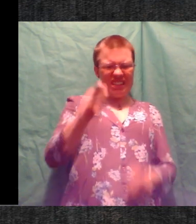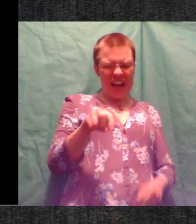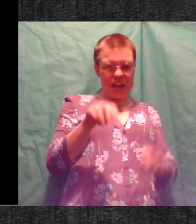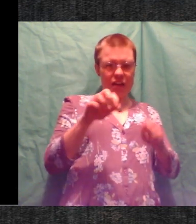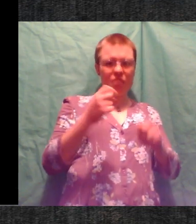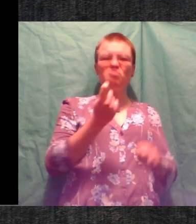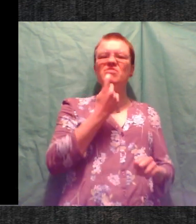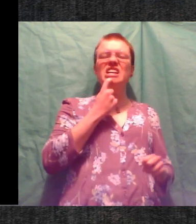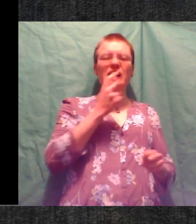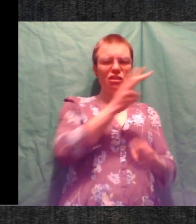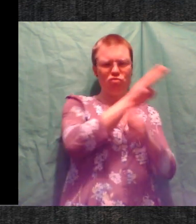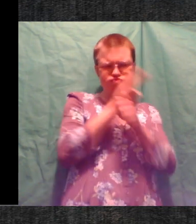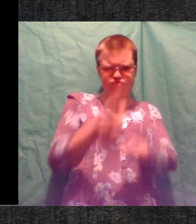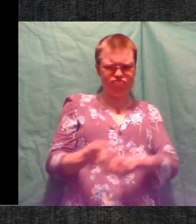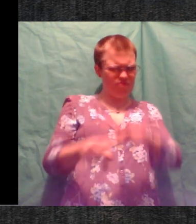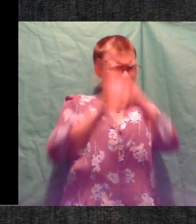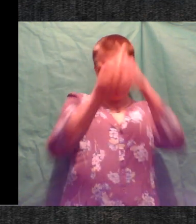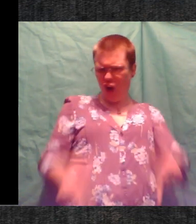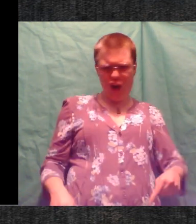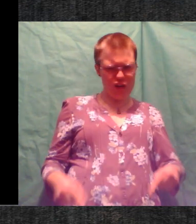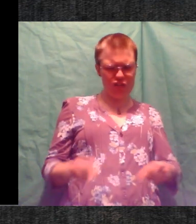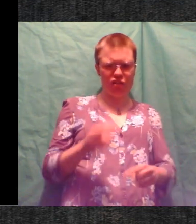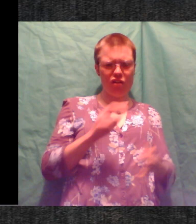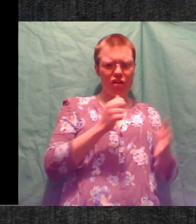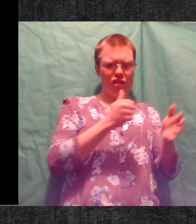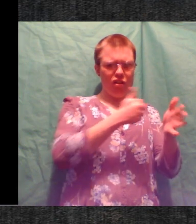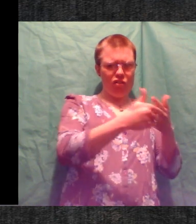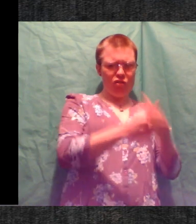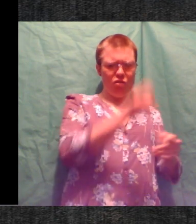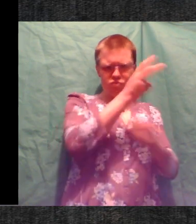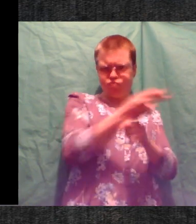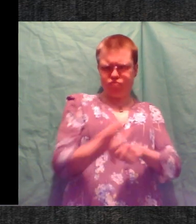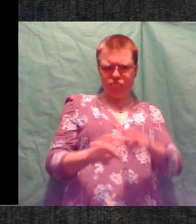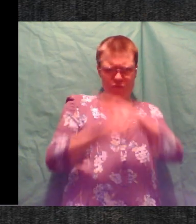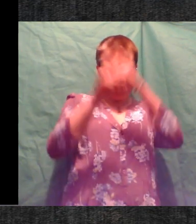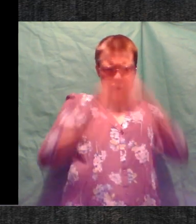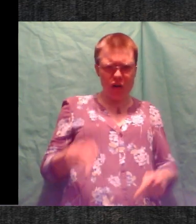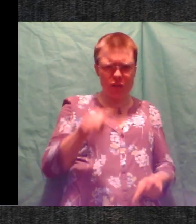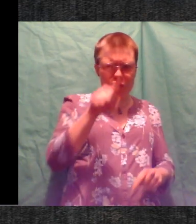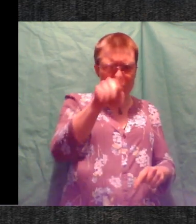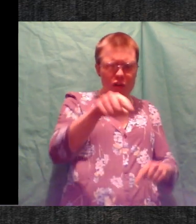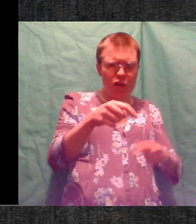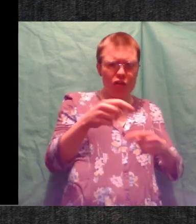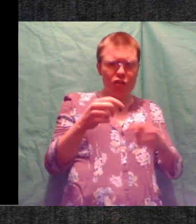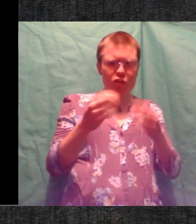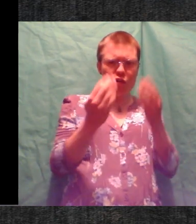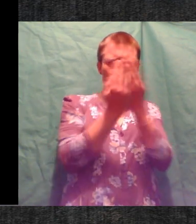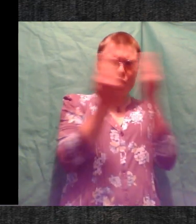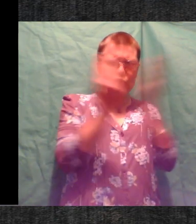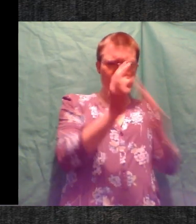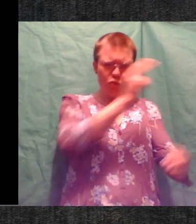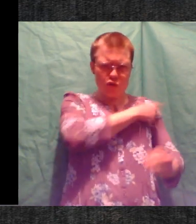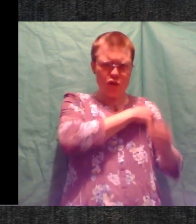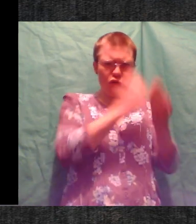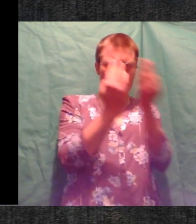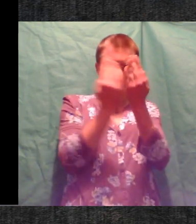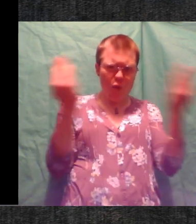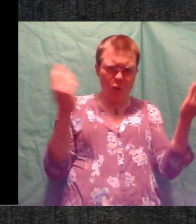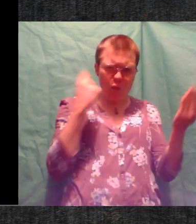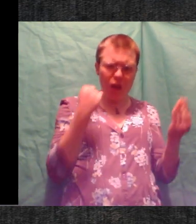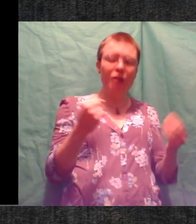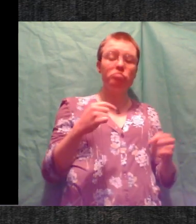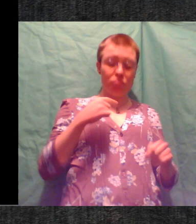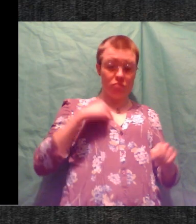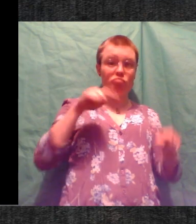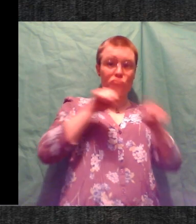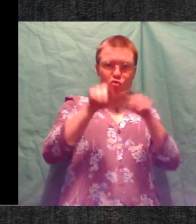Snake, that's bulletproof glass. You can't break it with an ordinary weapon. Can't you open the security lock here? I'll try. Just